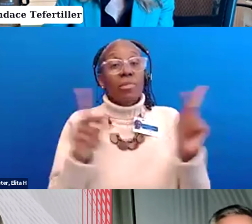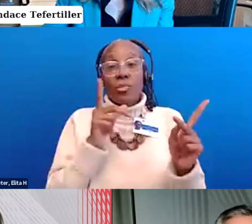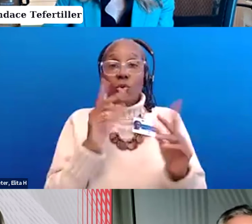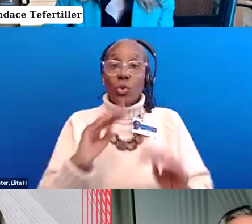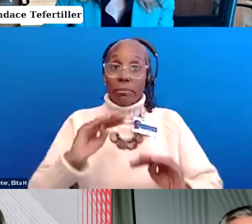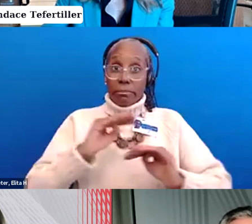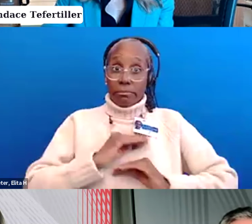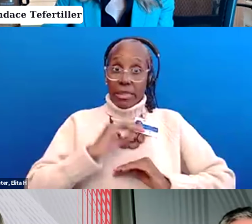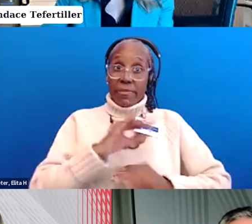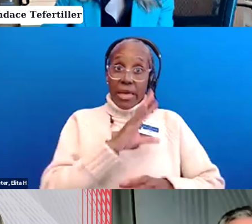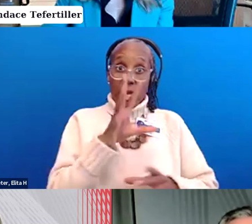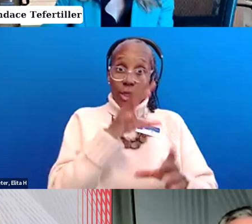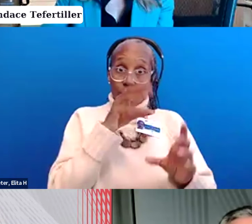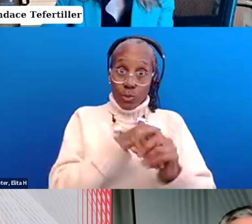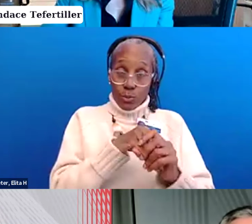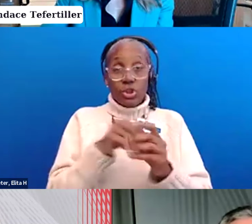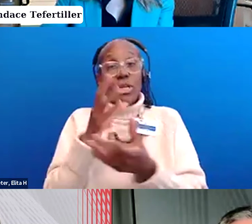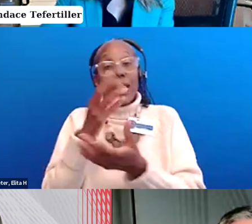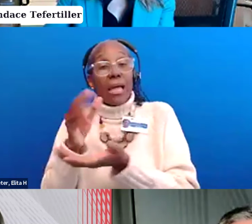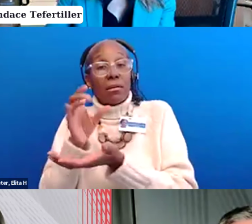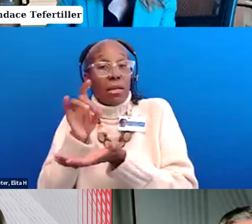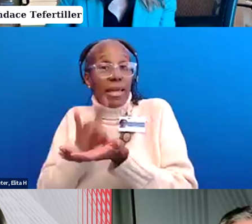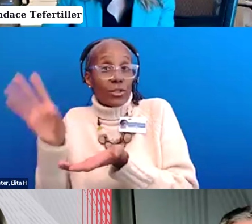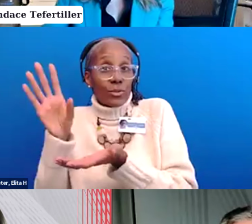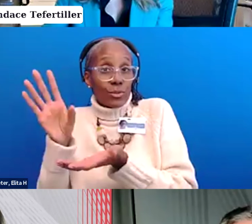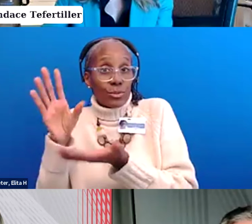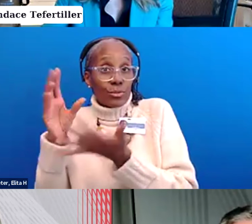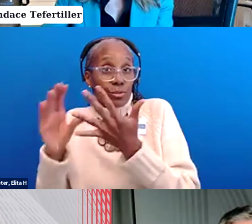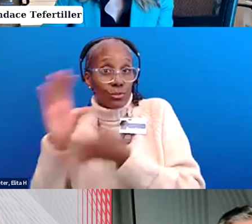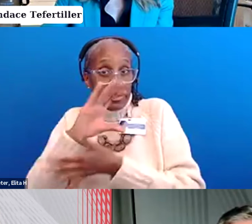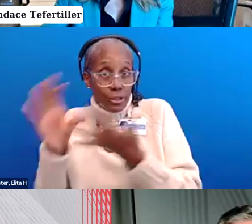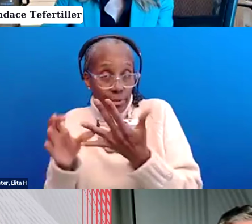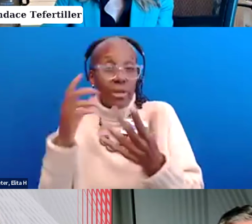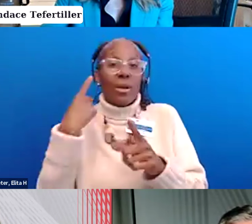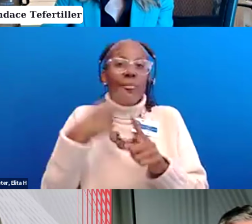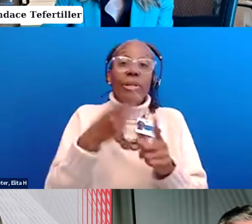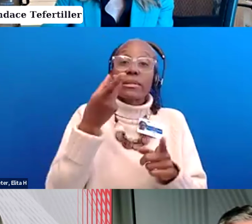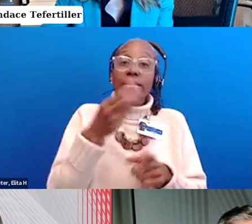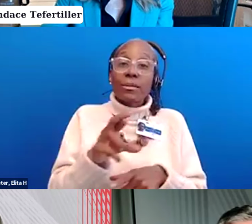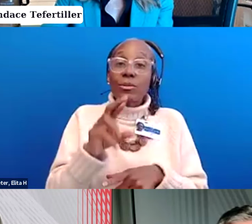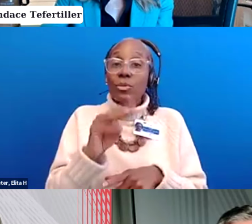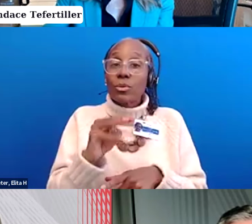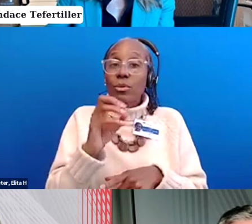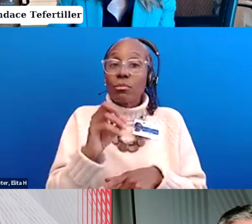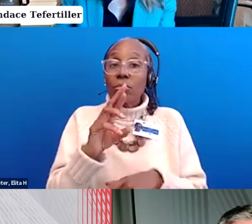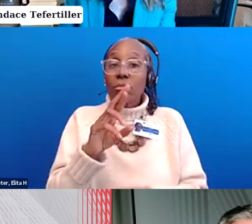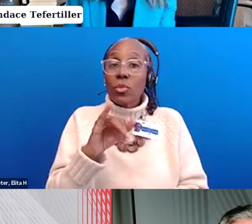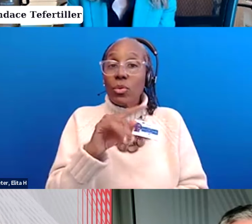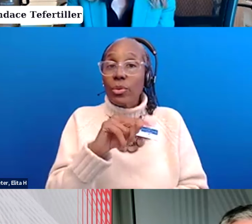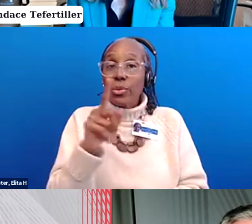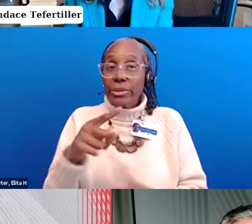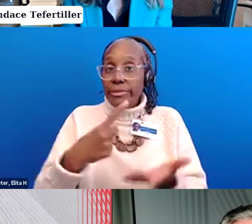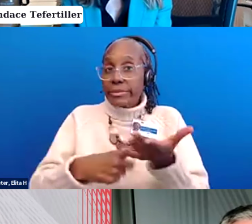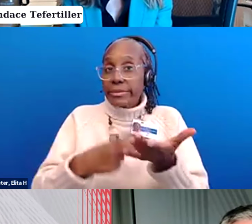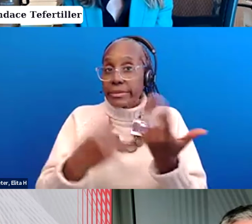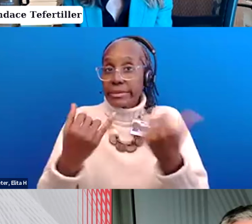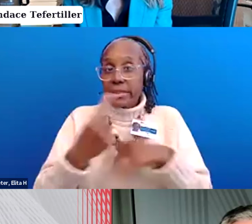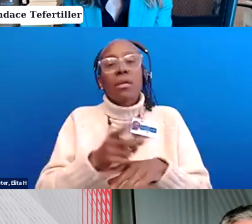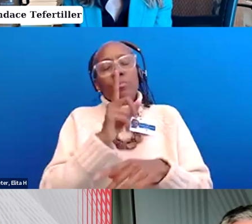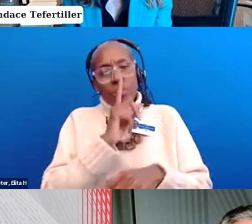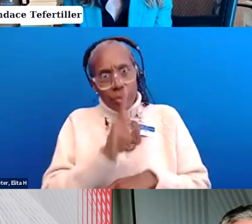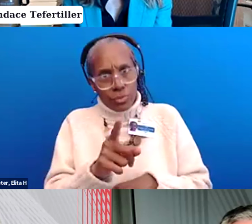the exclusion criteria, as well as some of the criteria that Dr. Moritz spoke about earlier today around making